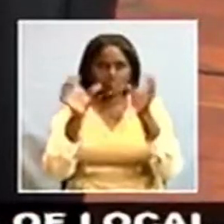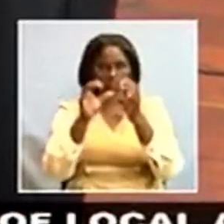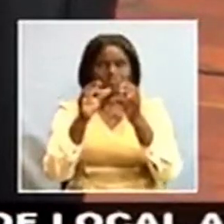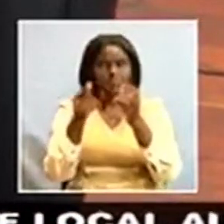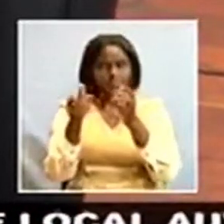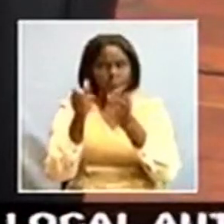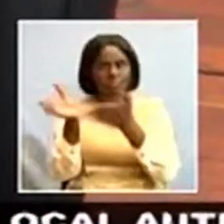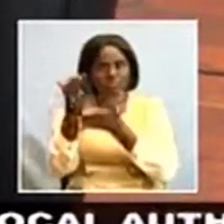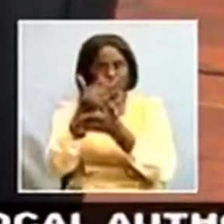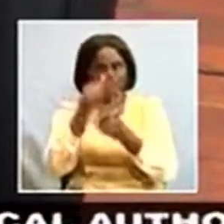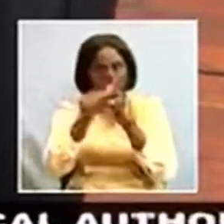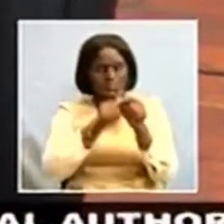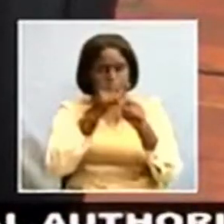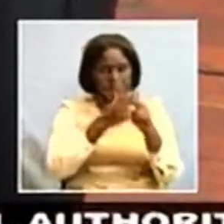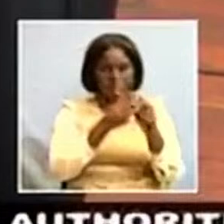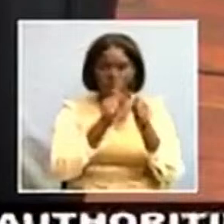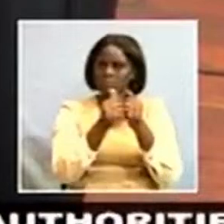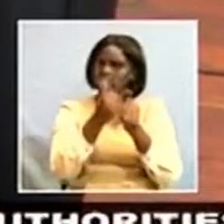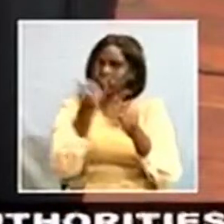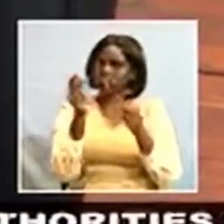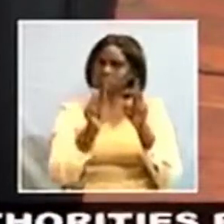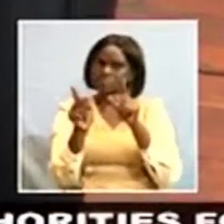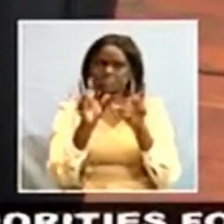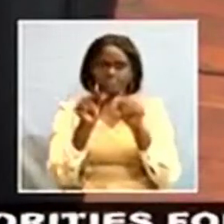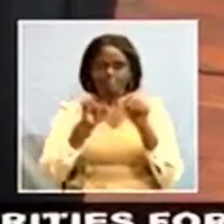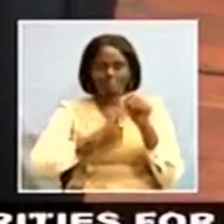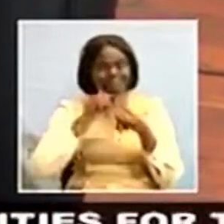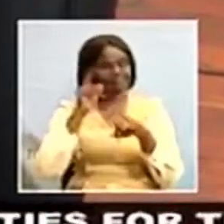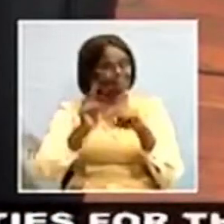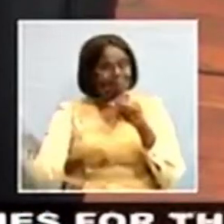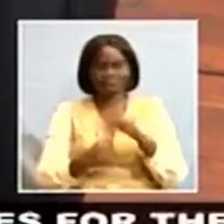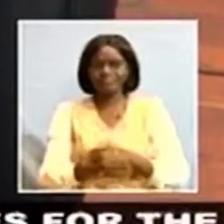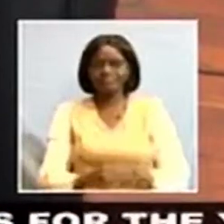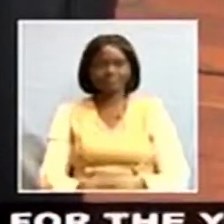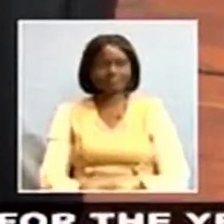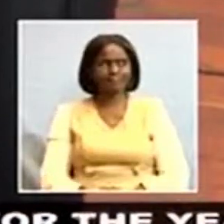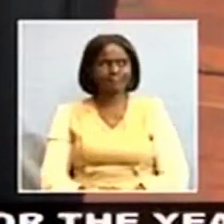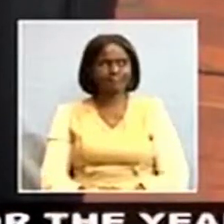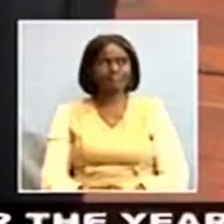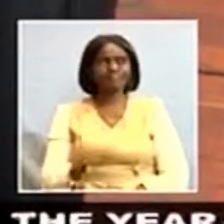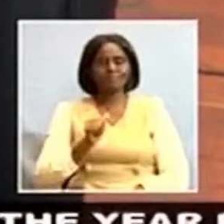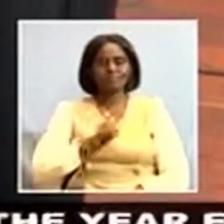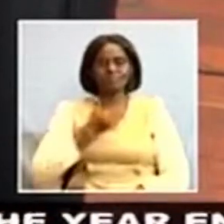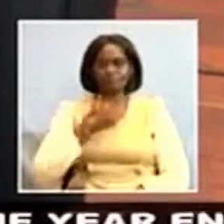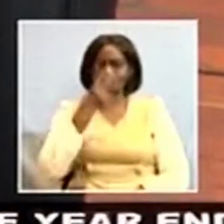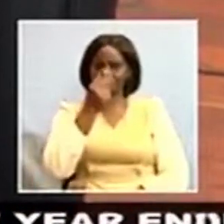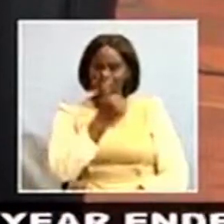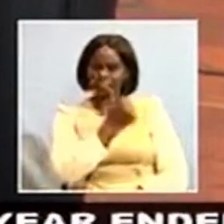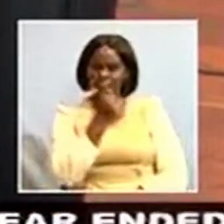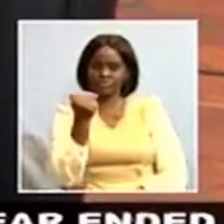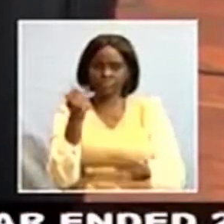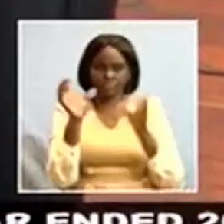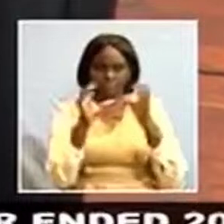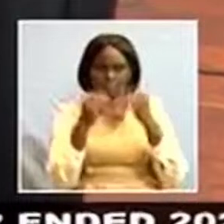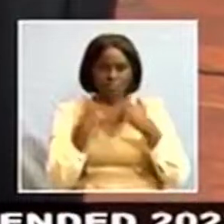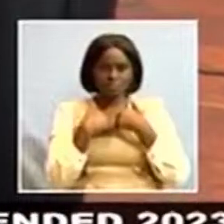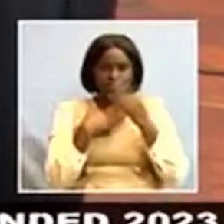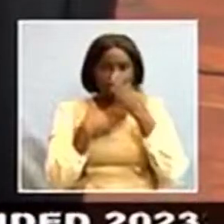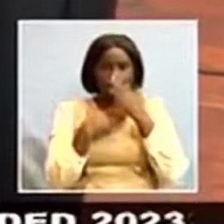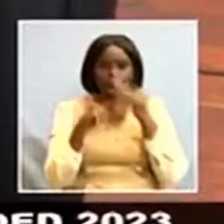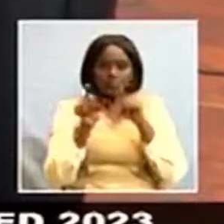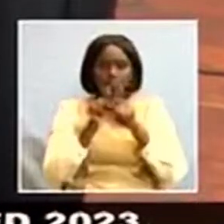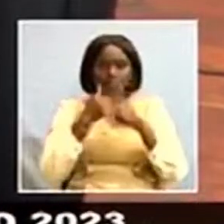is getting per month with others. We cannot. But what we have seen with other councils,